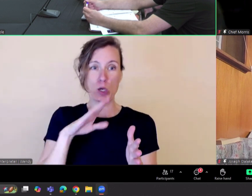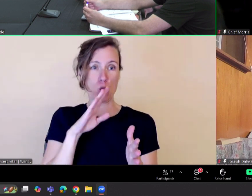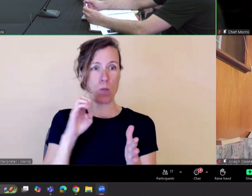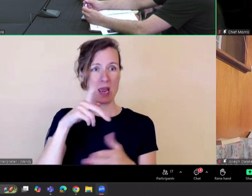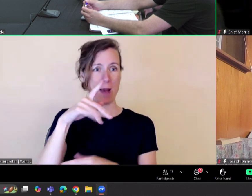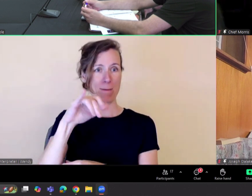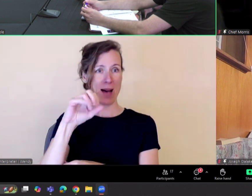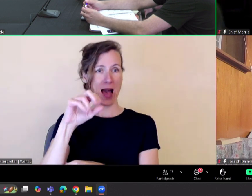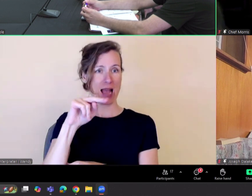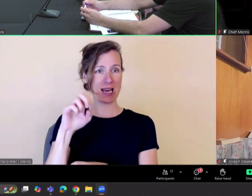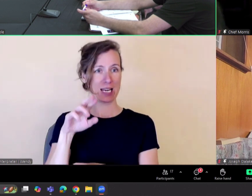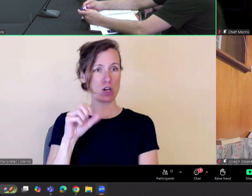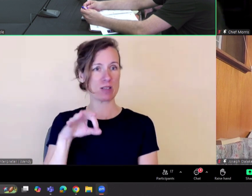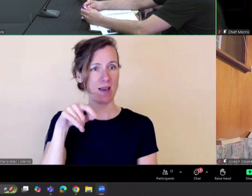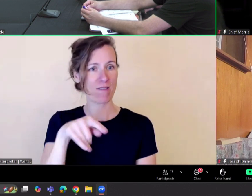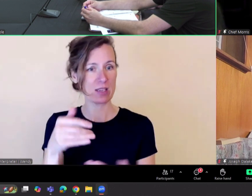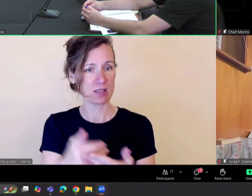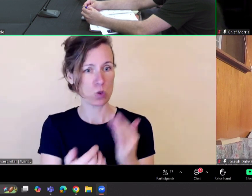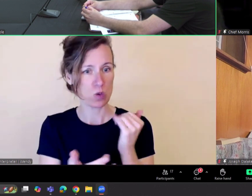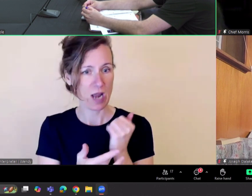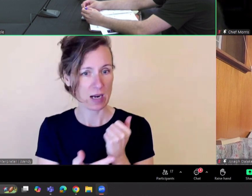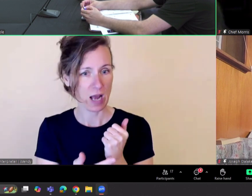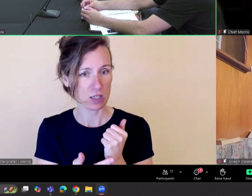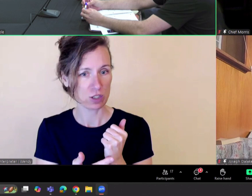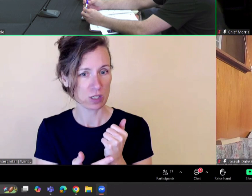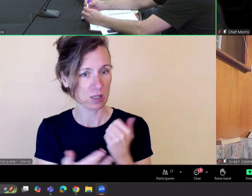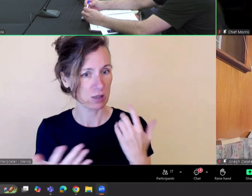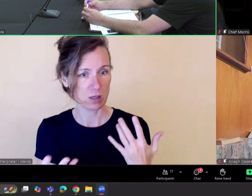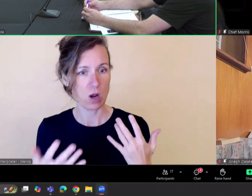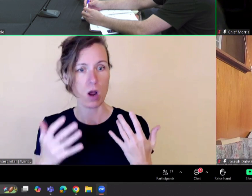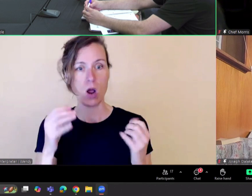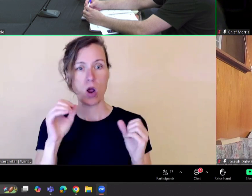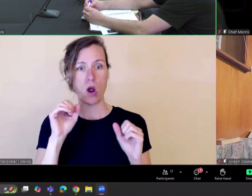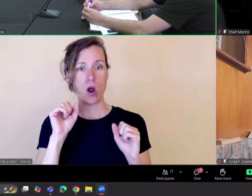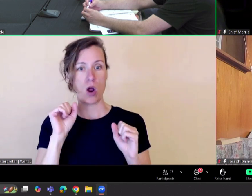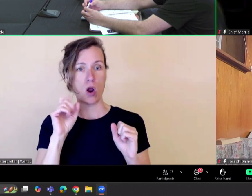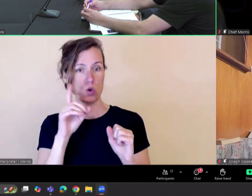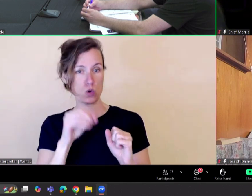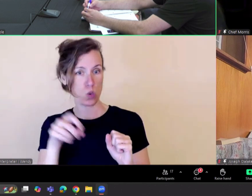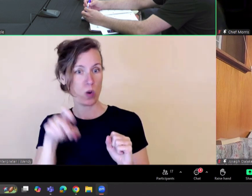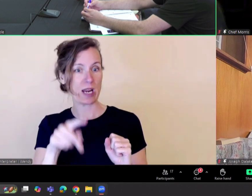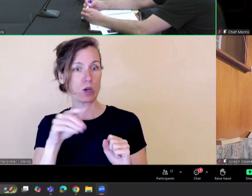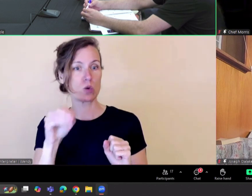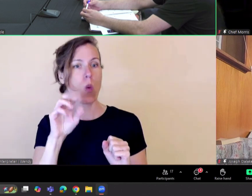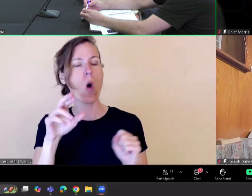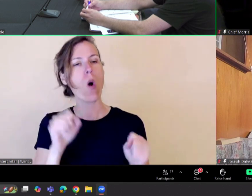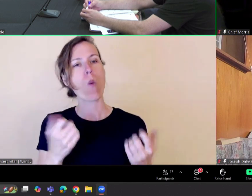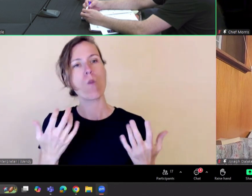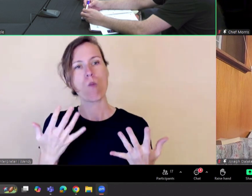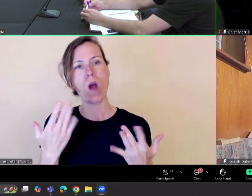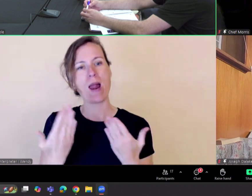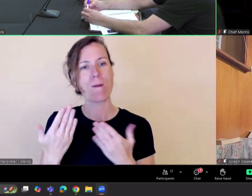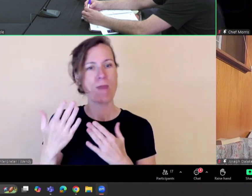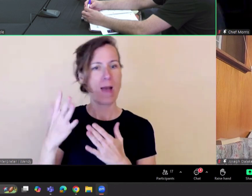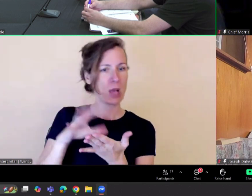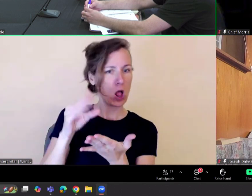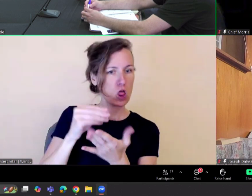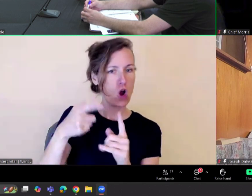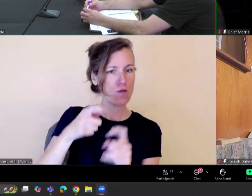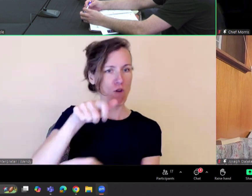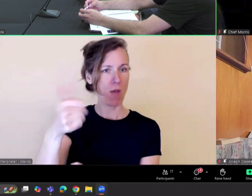wait maybe and learn from the other communities that are adopting this, that we know there's several, and see how things go over the course of a